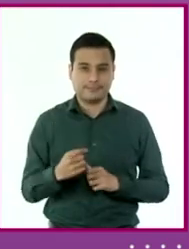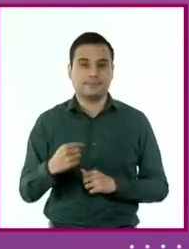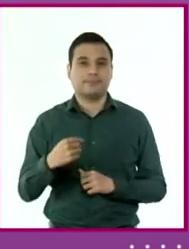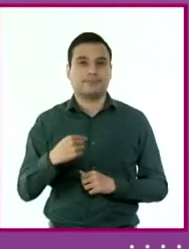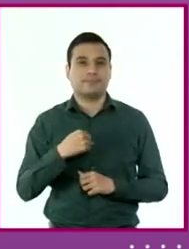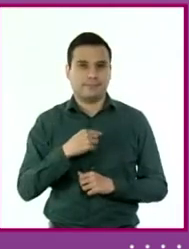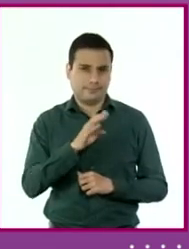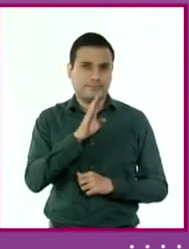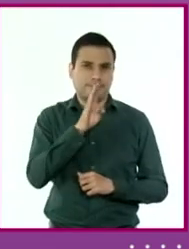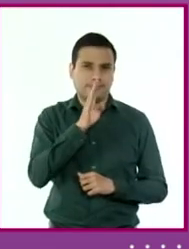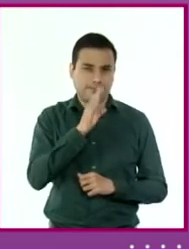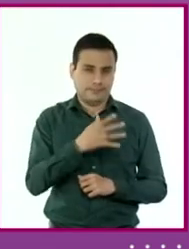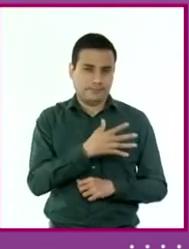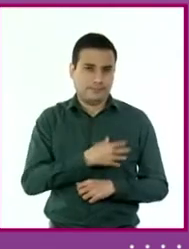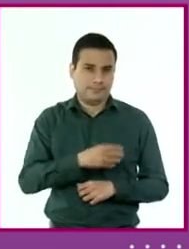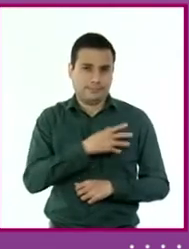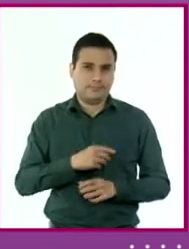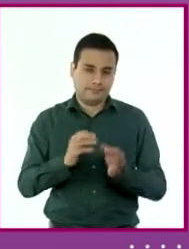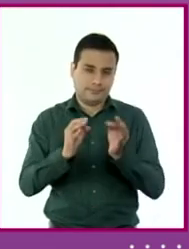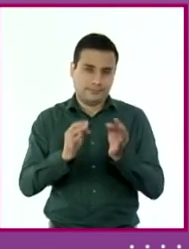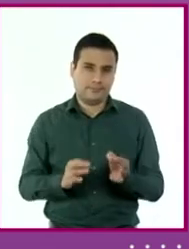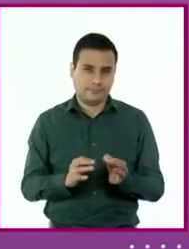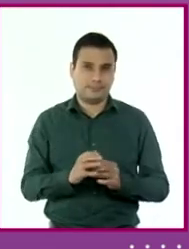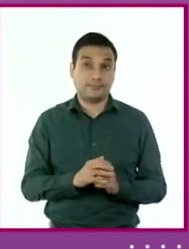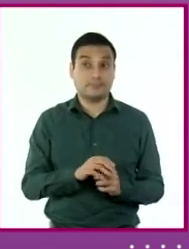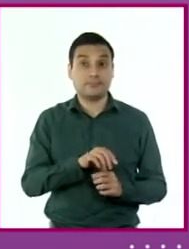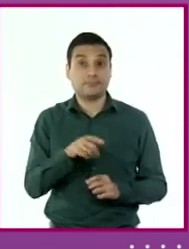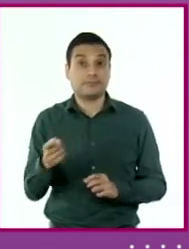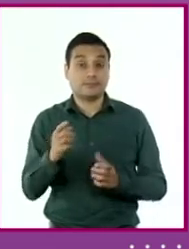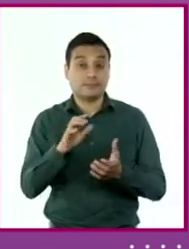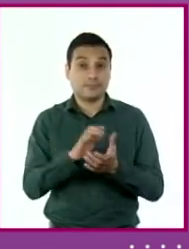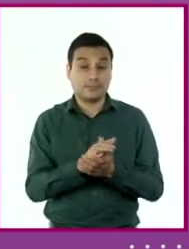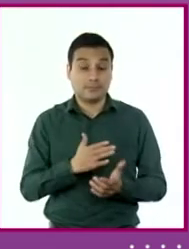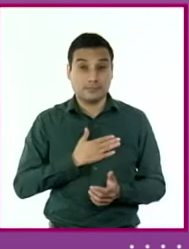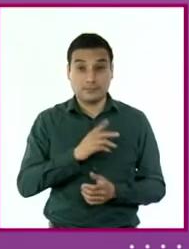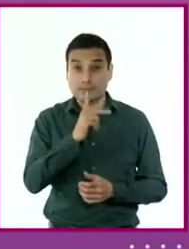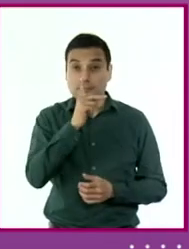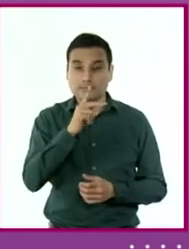daughter of my mother, but I'm not the daughter of William's father.